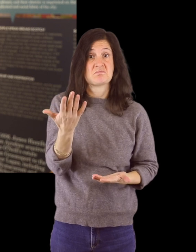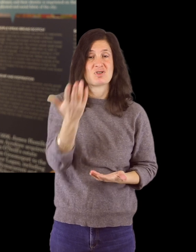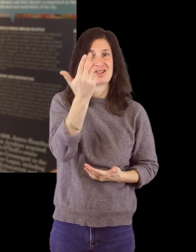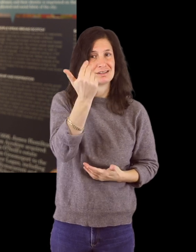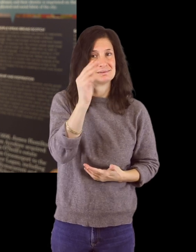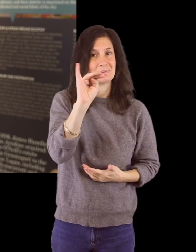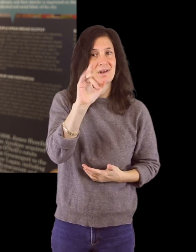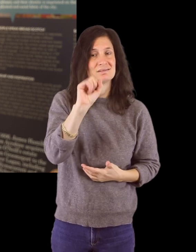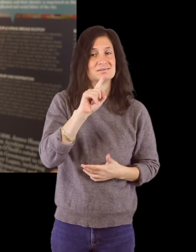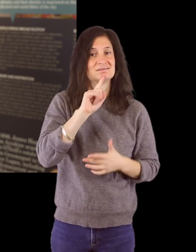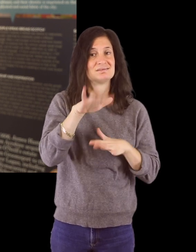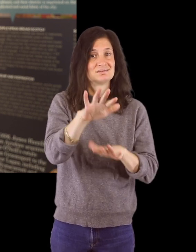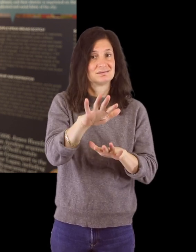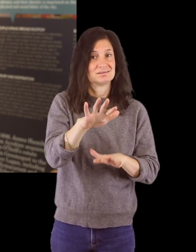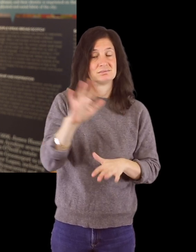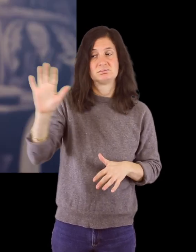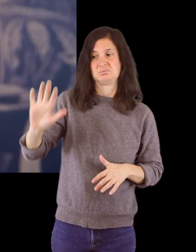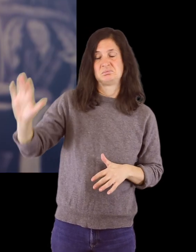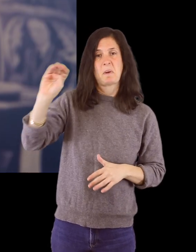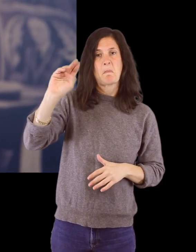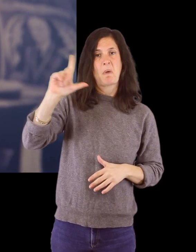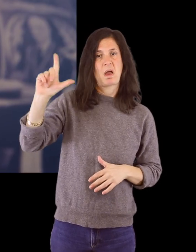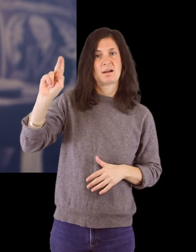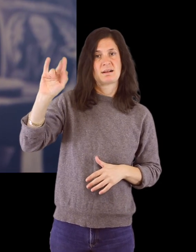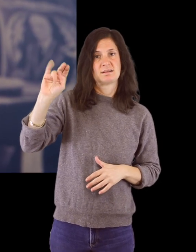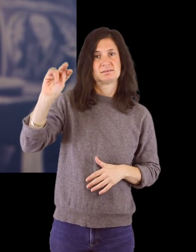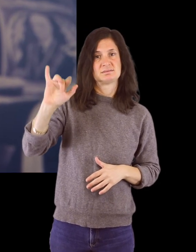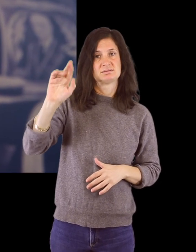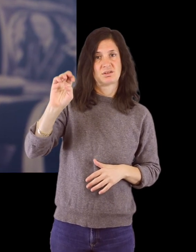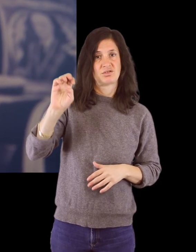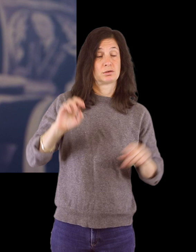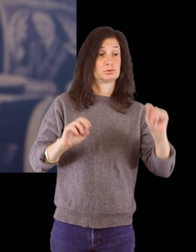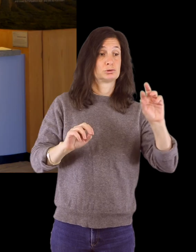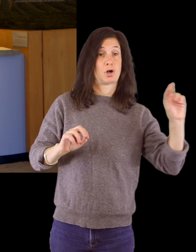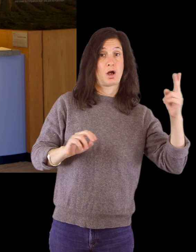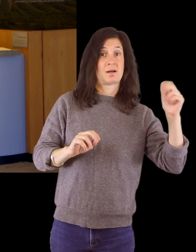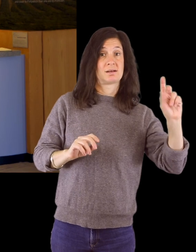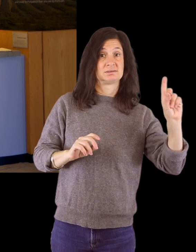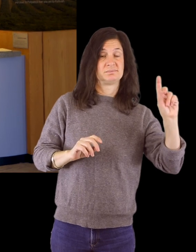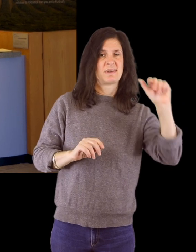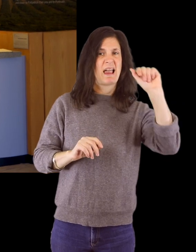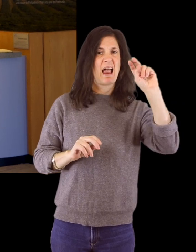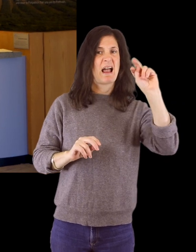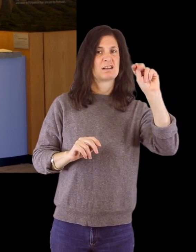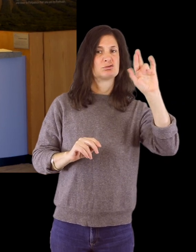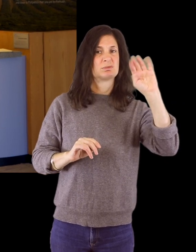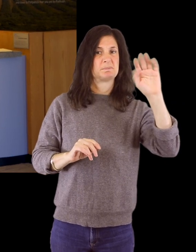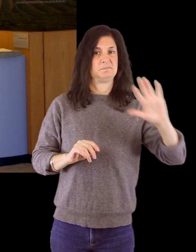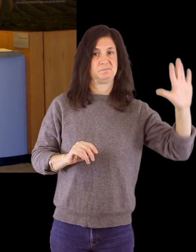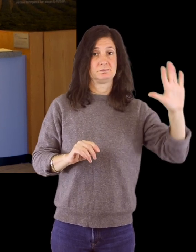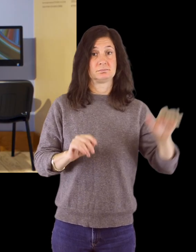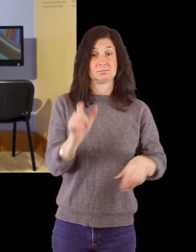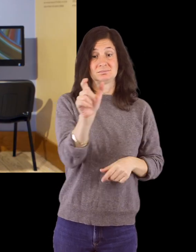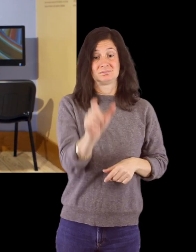by approximately 13 miles of sea between the Mull of Kintyre and Torhead in County Antrim. This narrow stretch